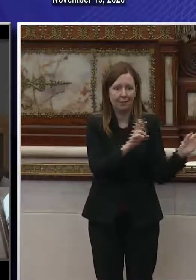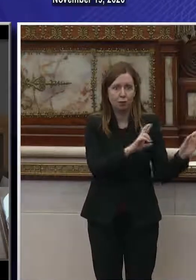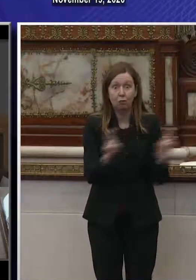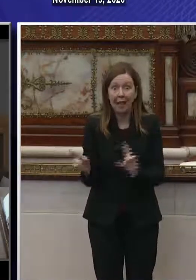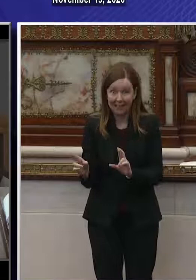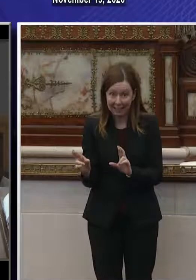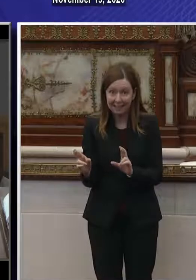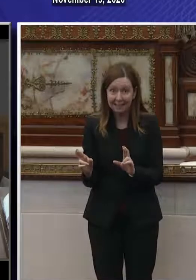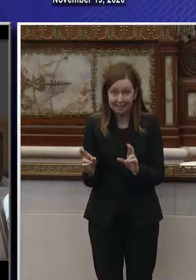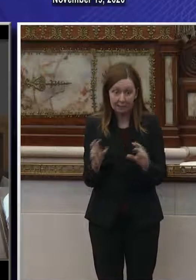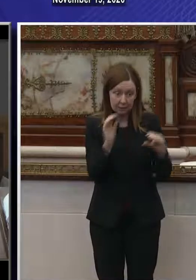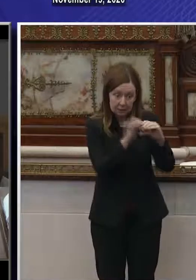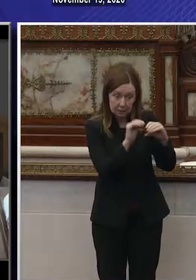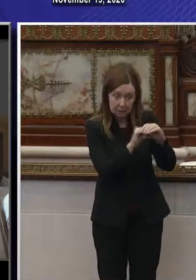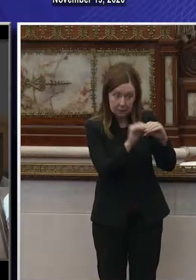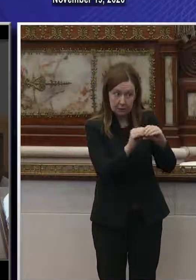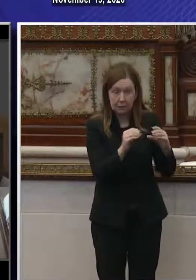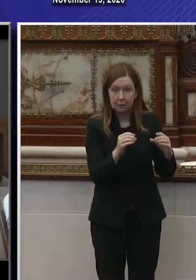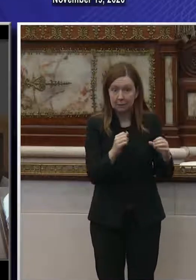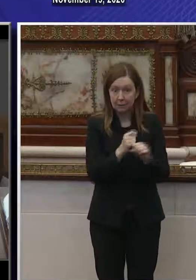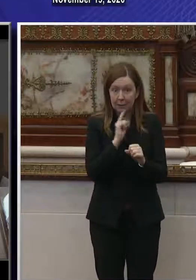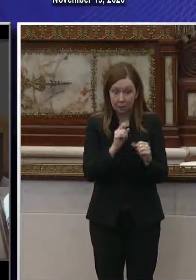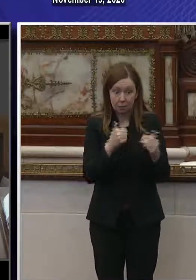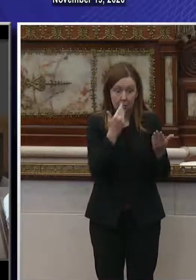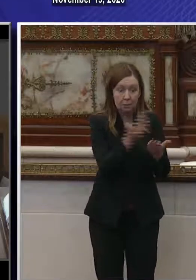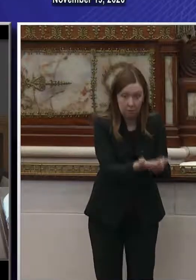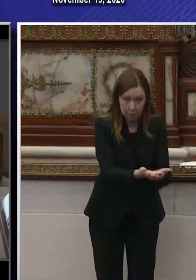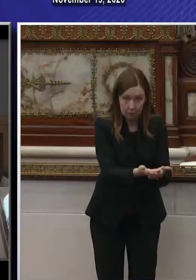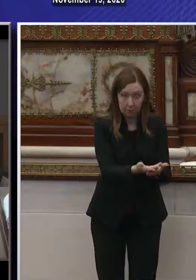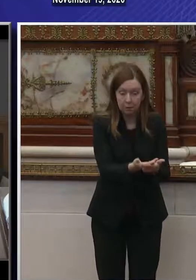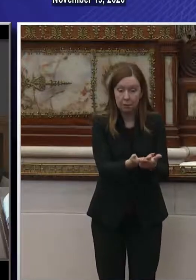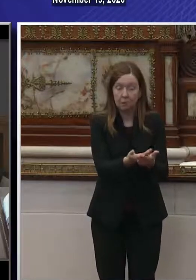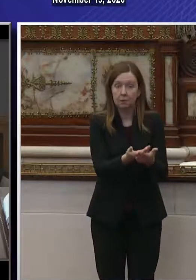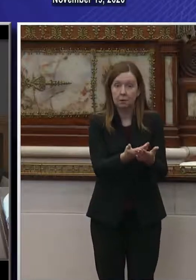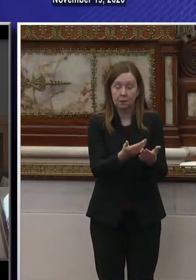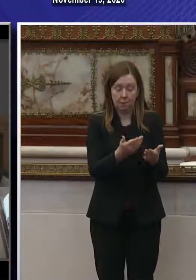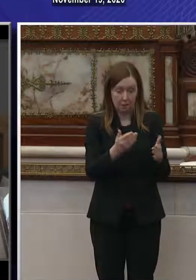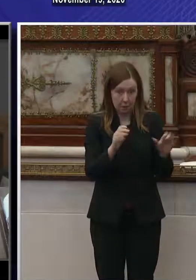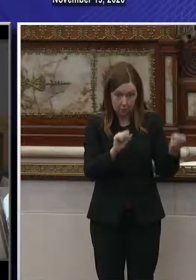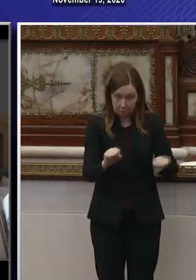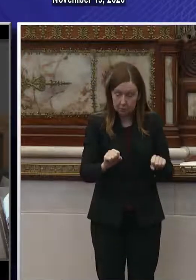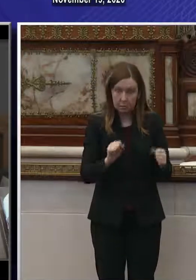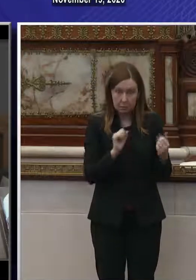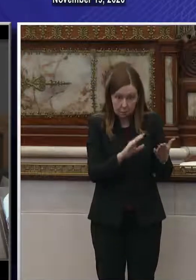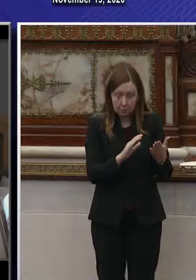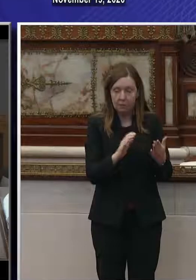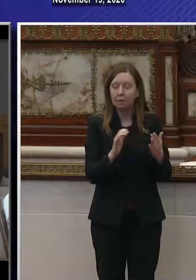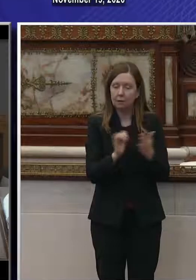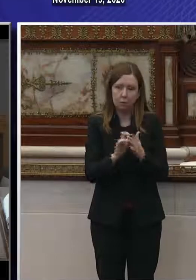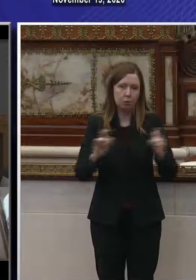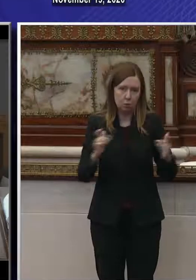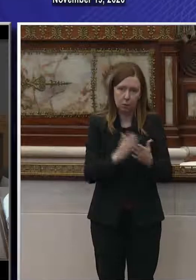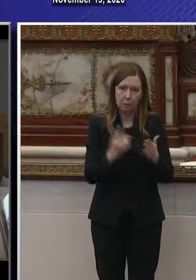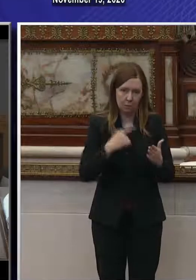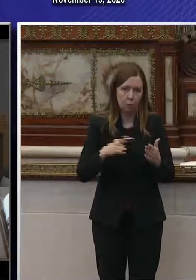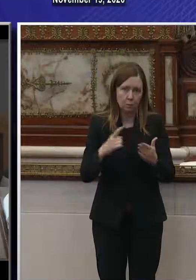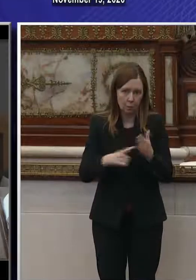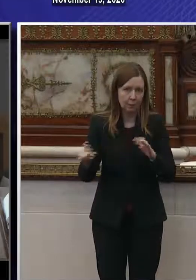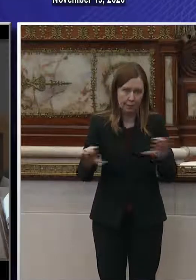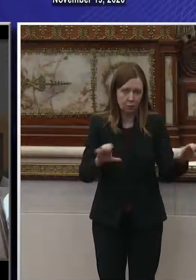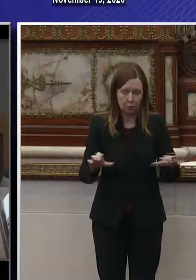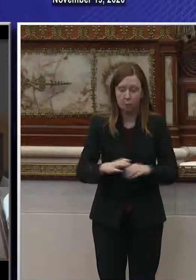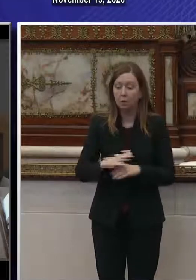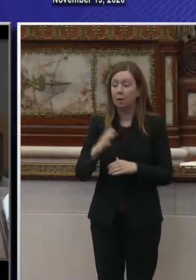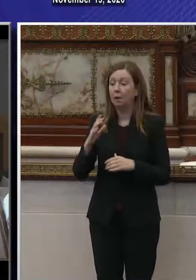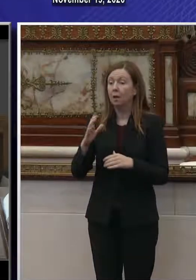be gotten to where it needs to be in a viable way is such a huge part of what we need to do. And for all of these things,